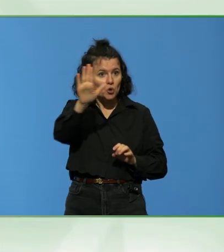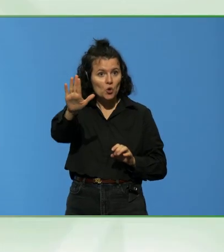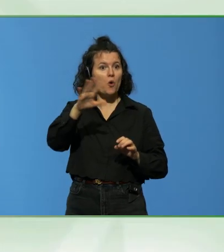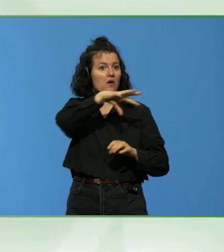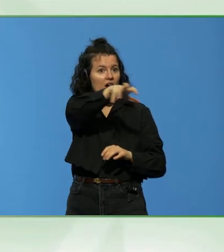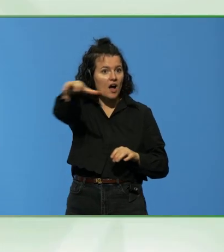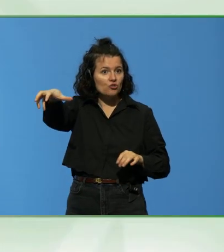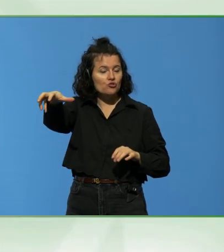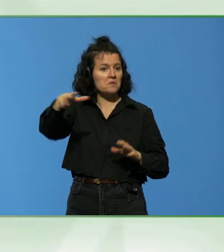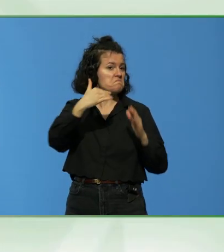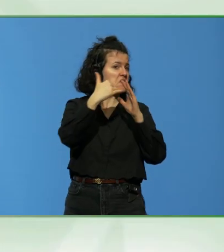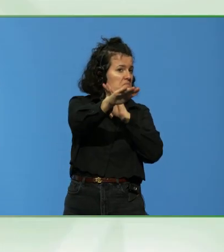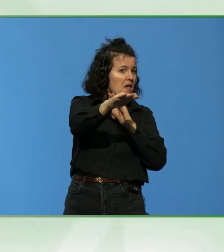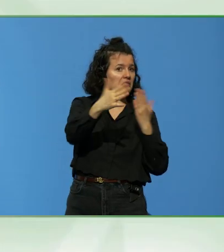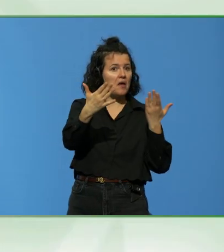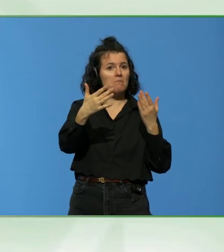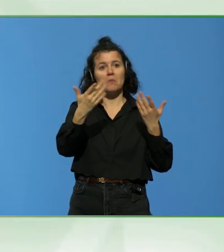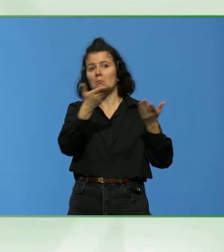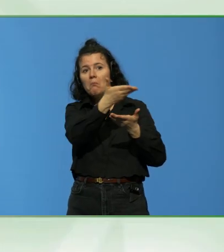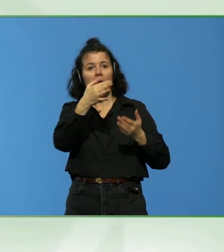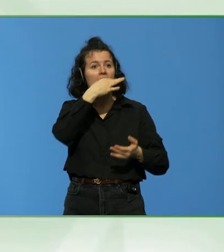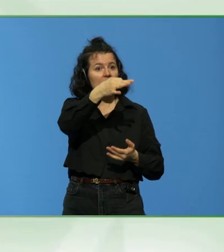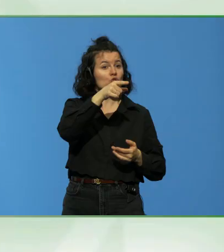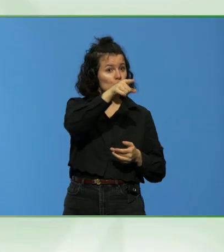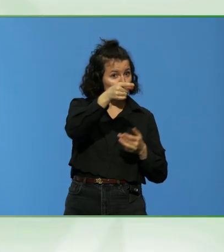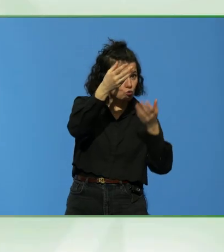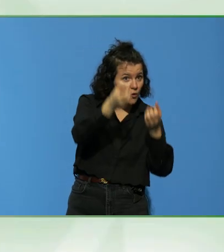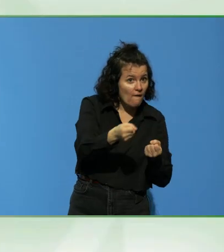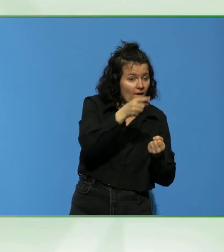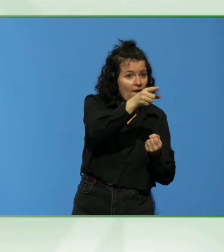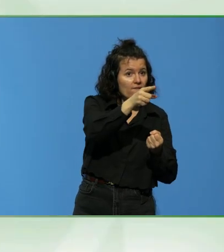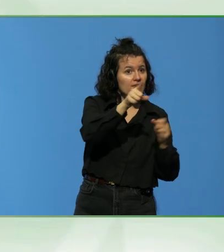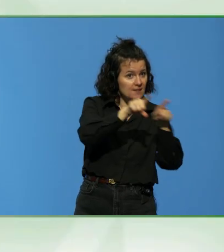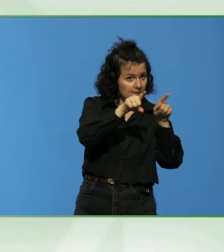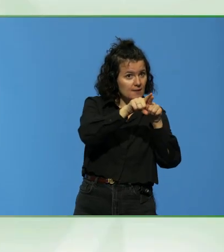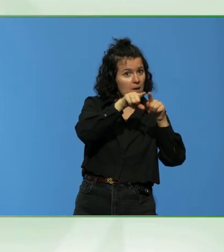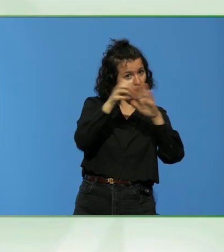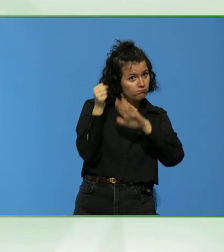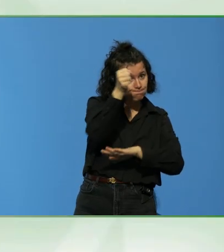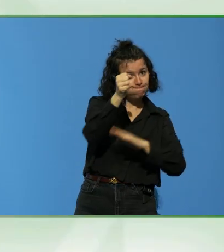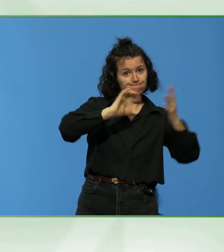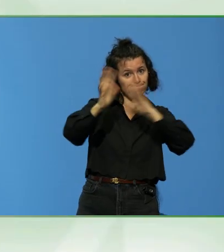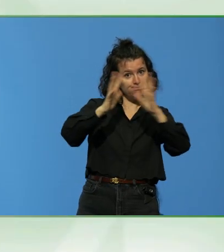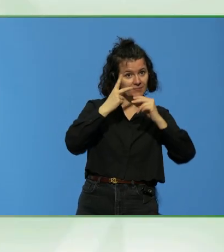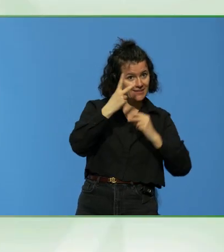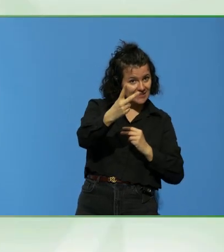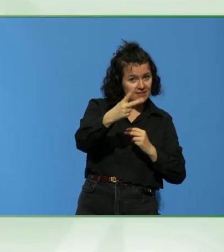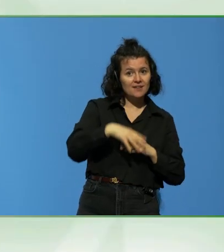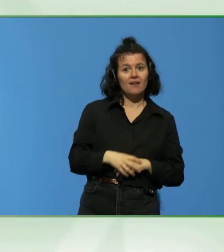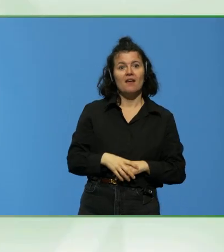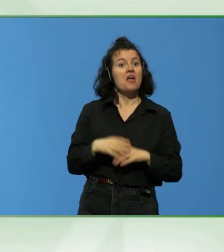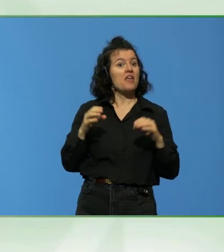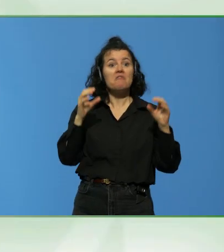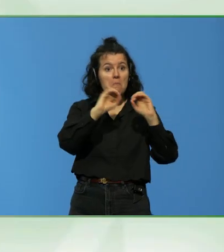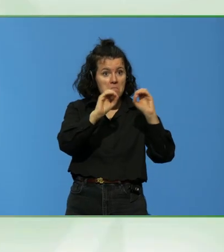use of this service, and if not, perhaps approach Robert, get his business card. Thank you. Yes, and make sure that this service is